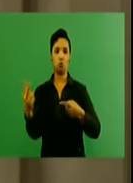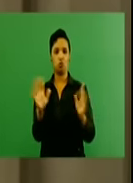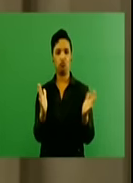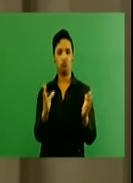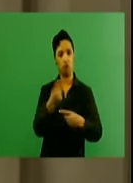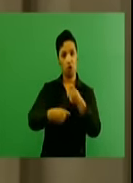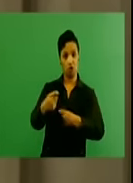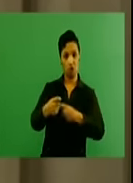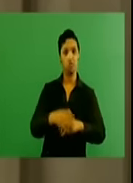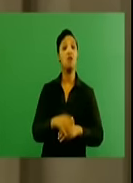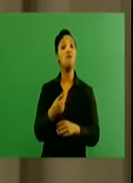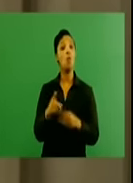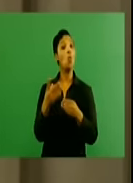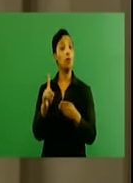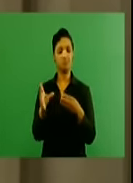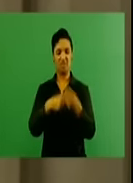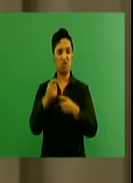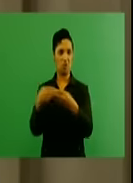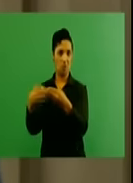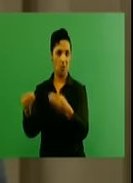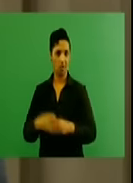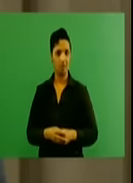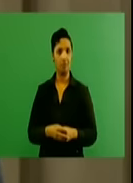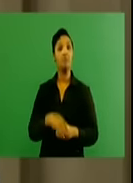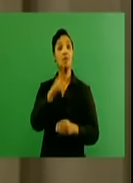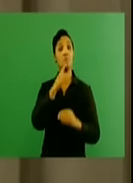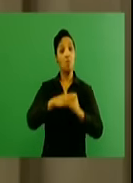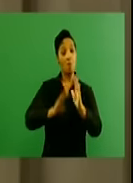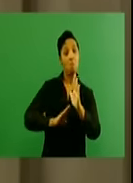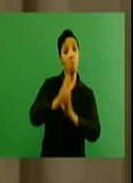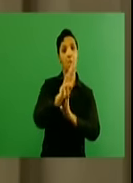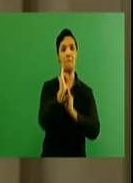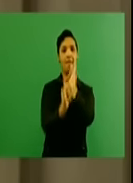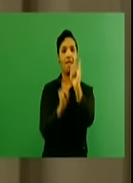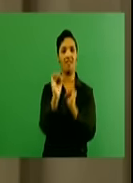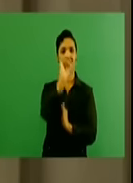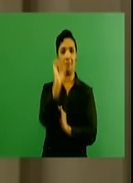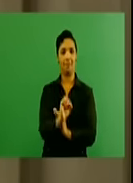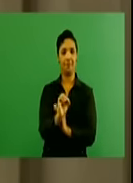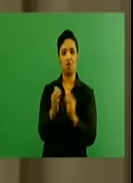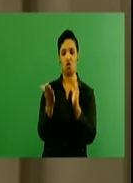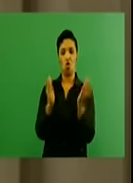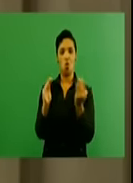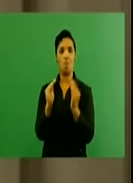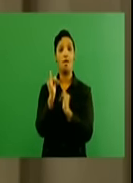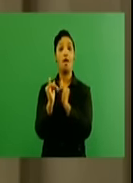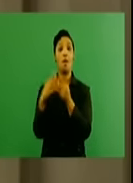cents against the US dollar, and has appreciated by 11% against the US dollar,